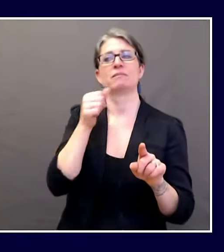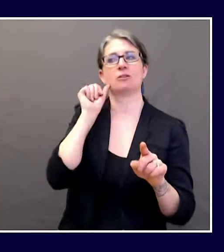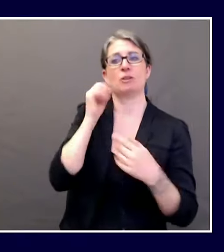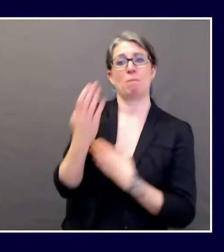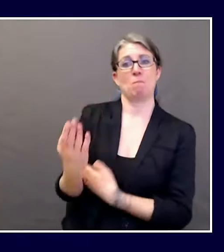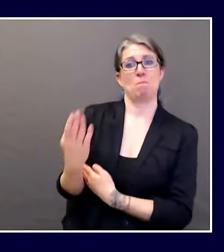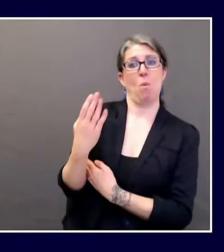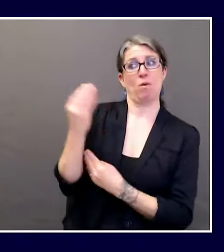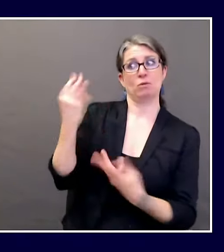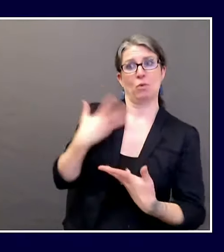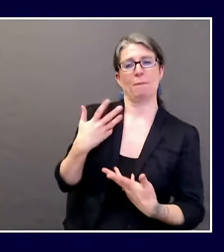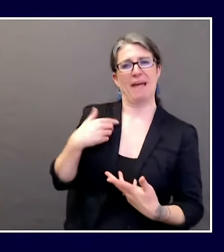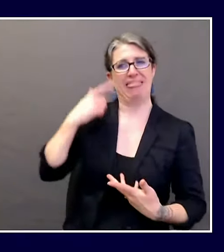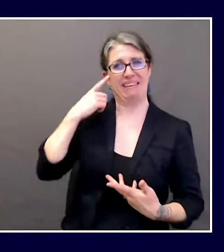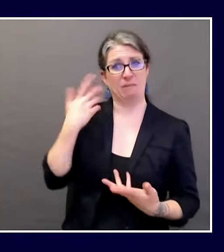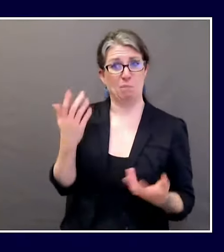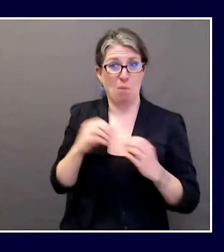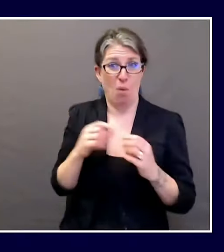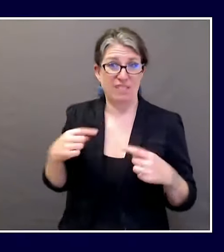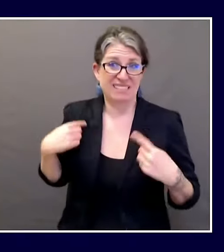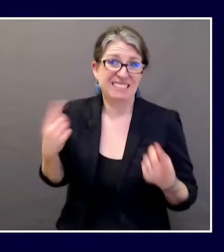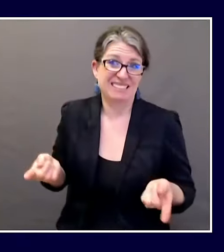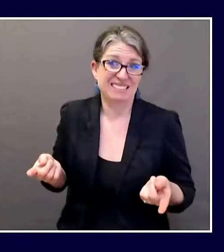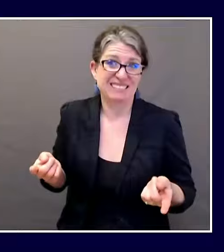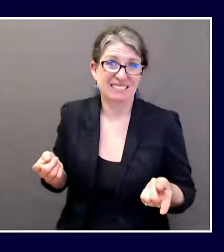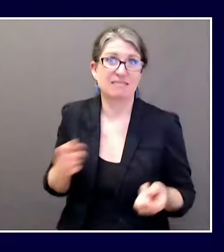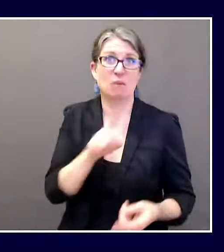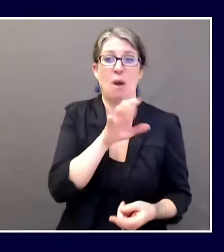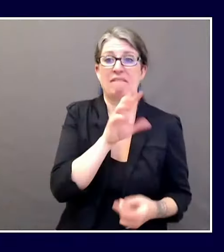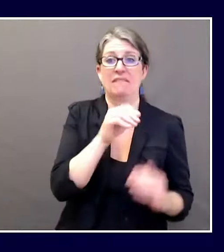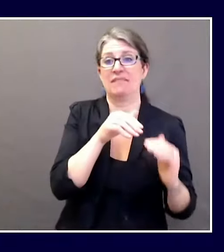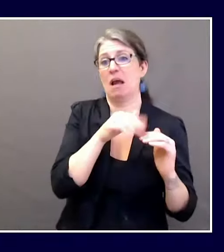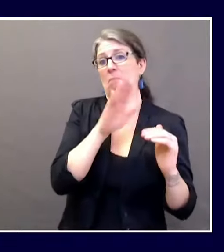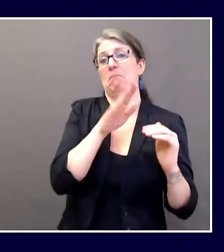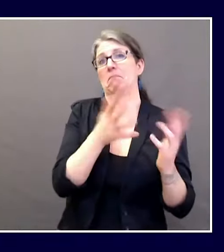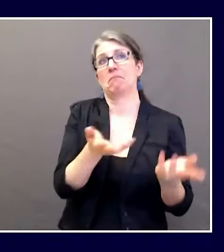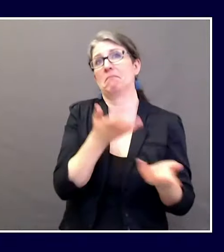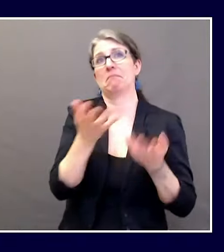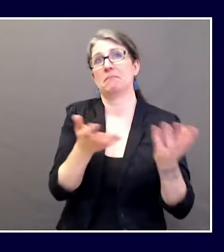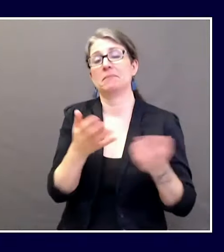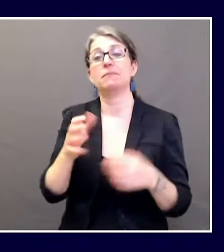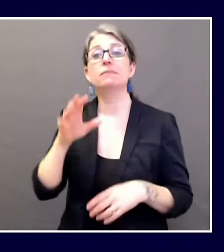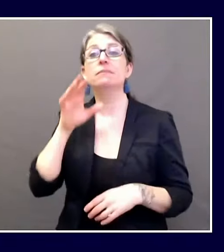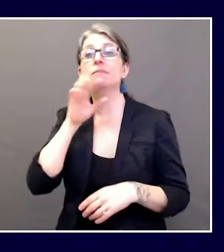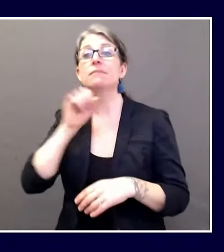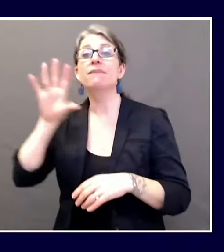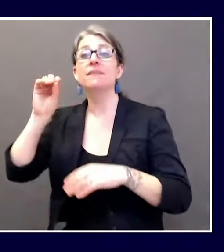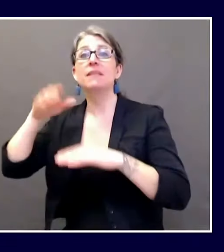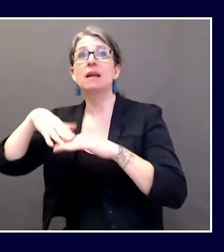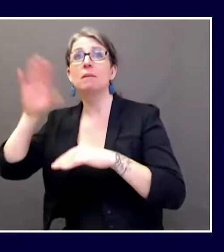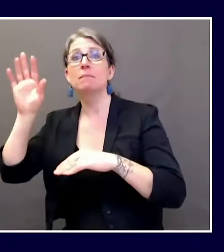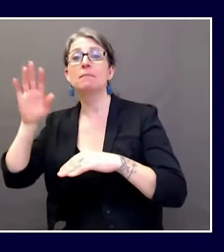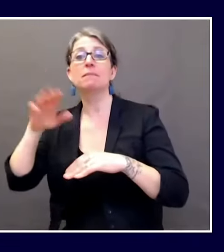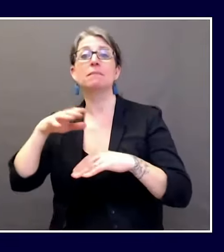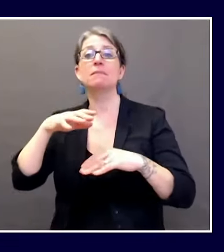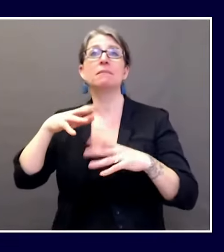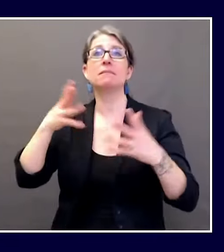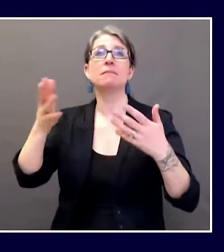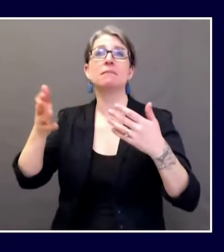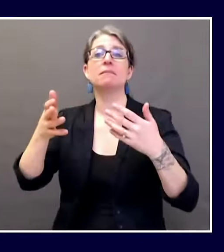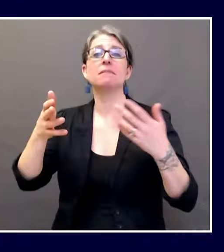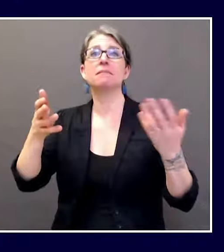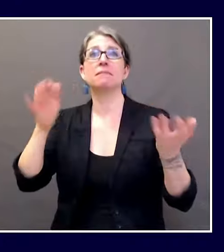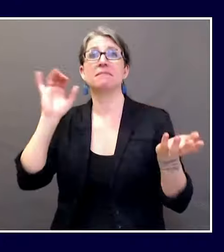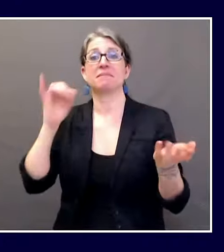number there of those 60 and over. As to the 50 and over, they weren't included in this week's vaccination activities